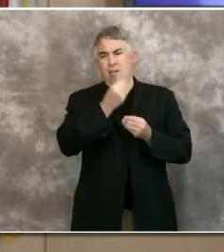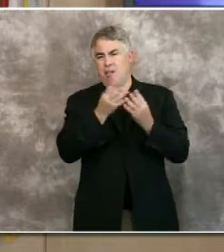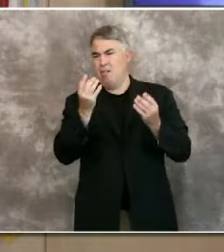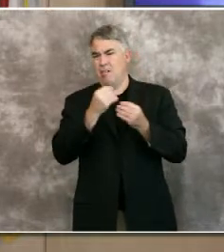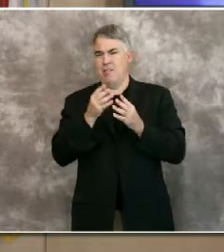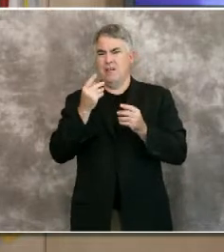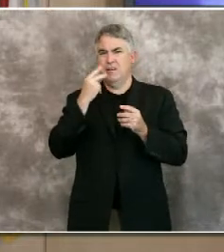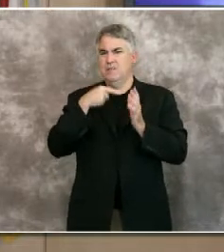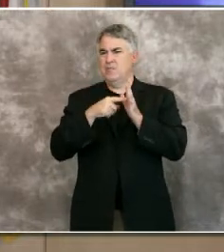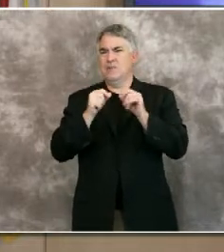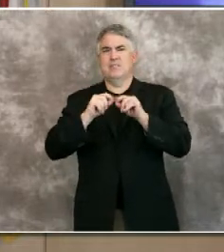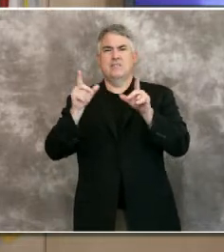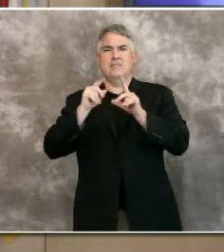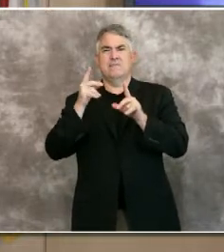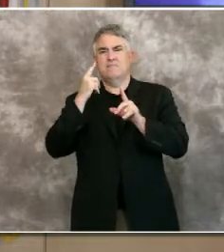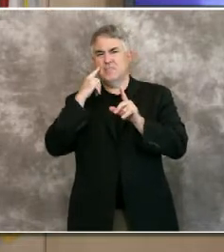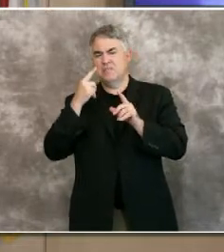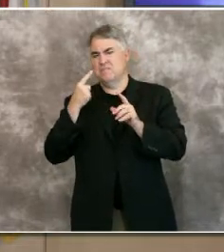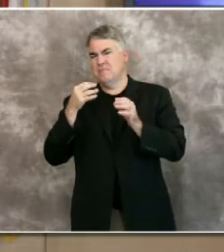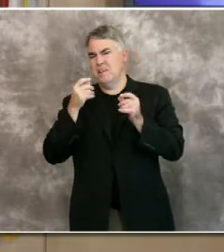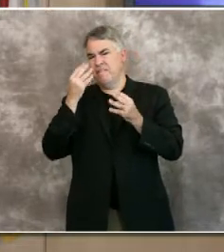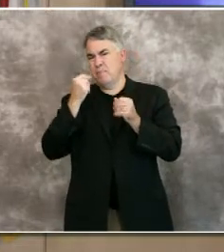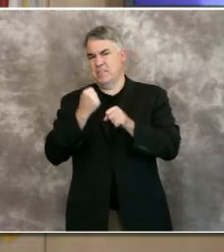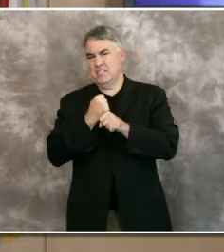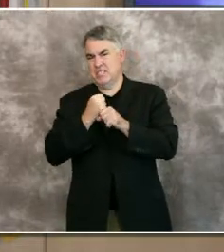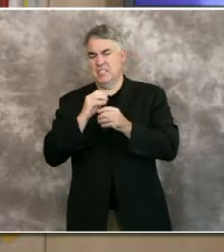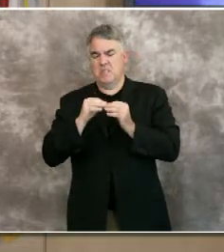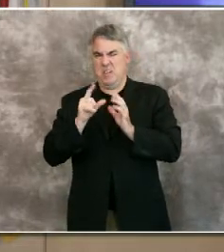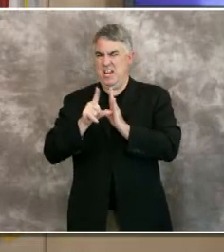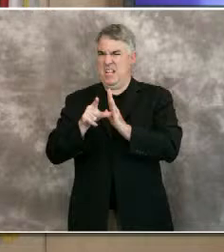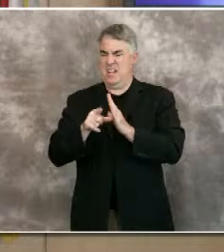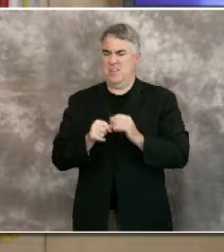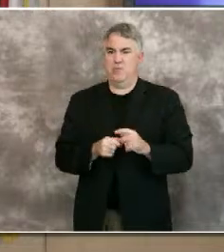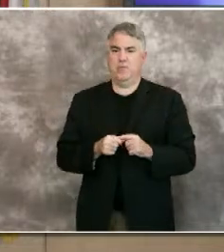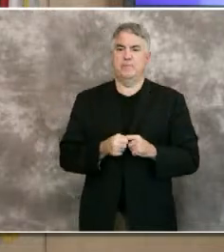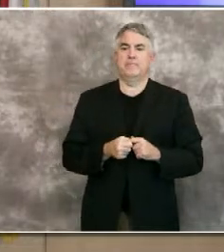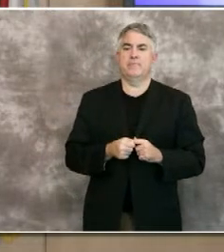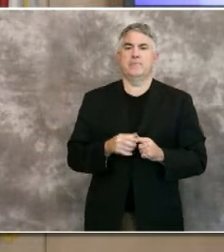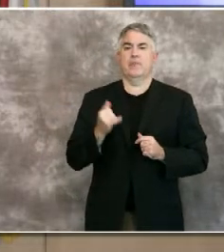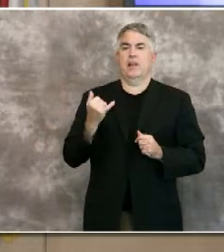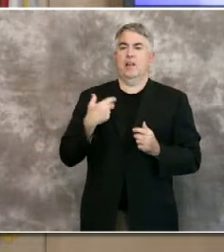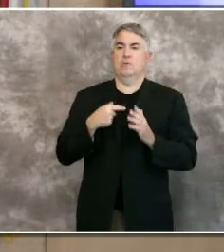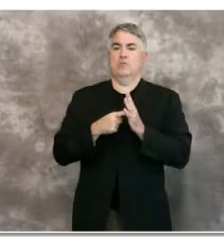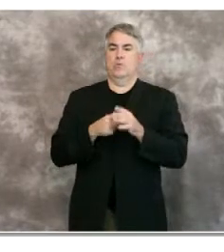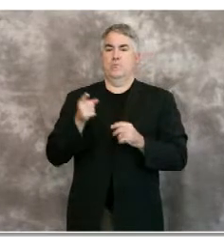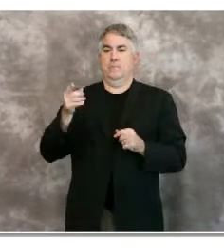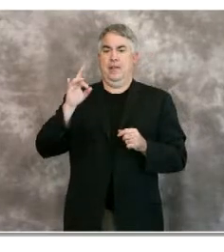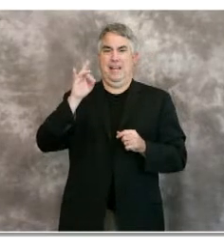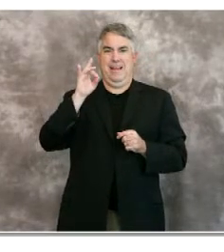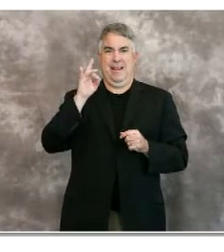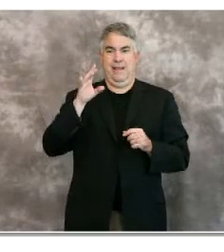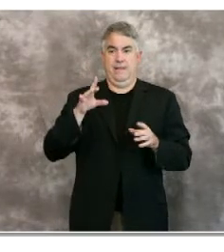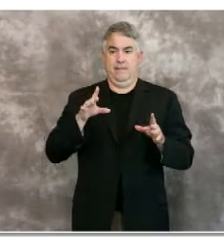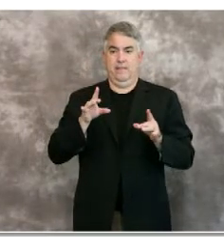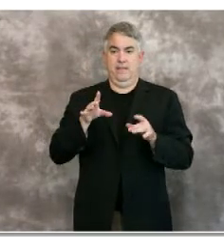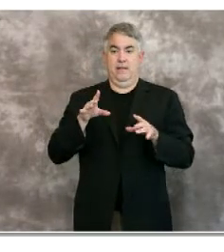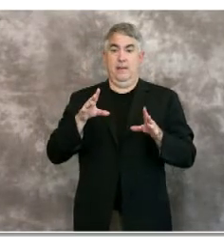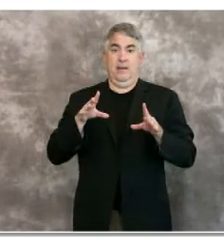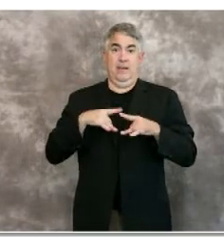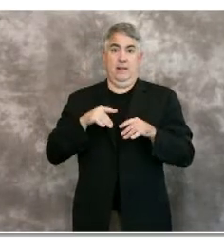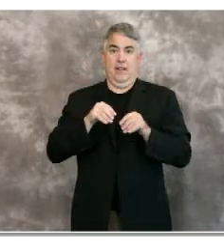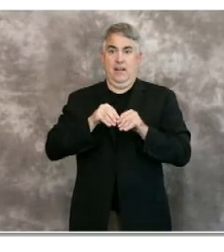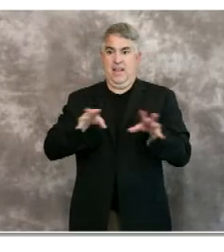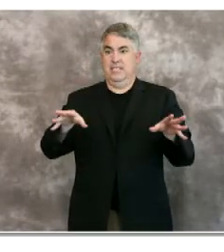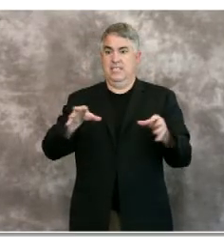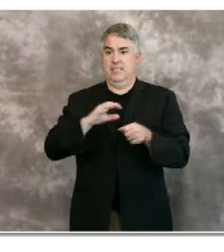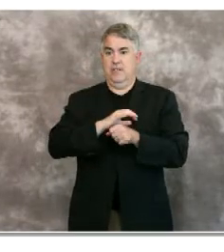that, I want to share with you the outbreak trigger dates for the 8 cases that we are seeing today. Here you'll see on